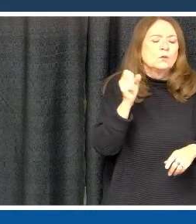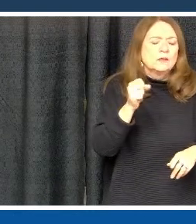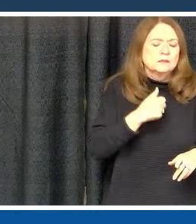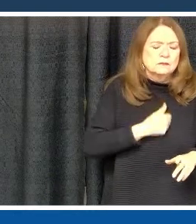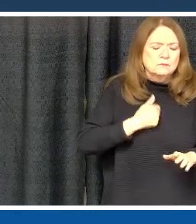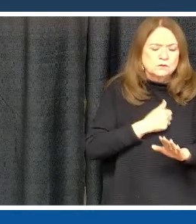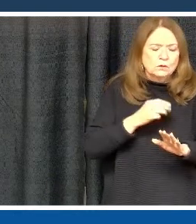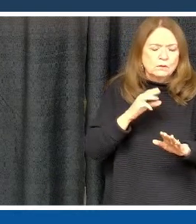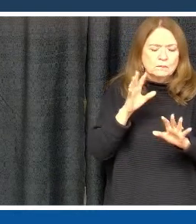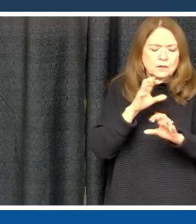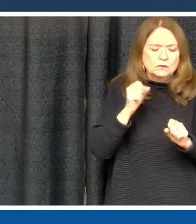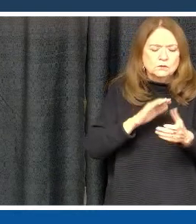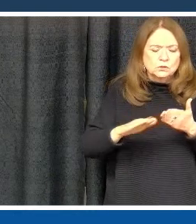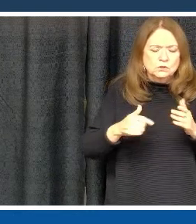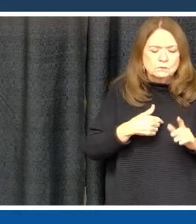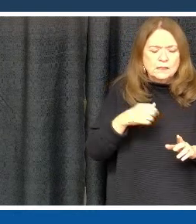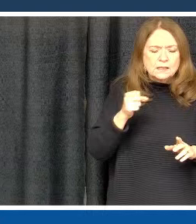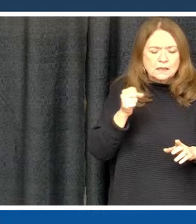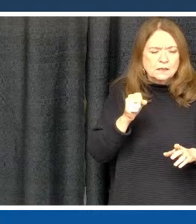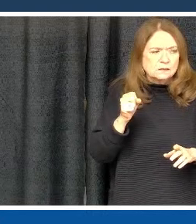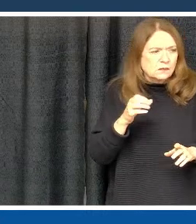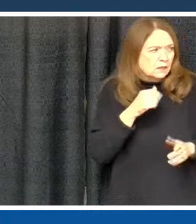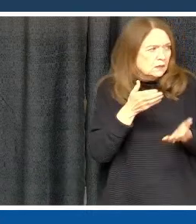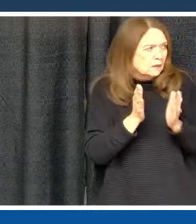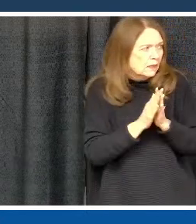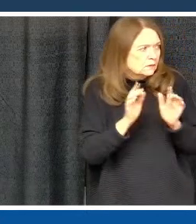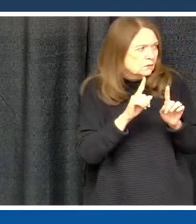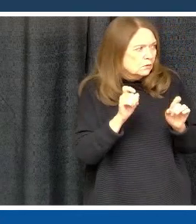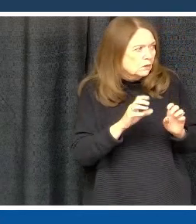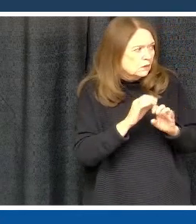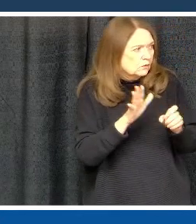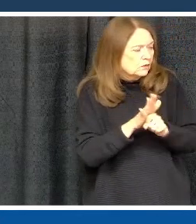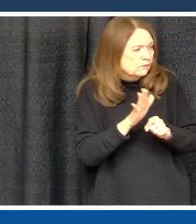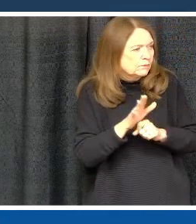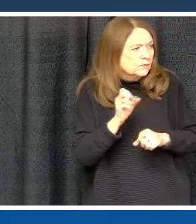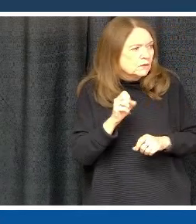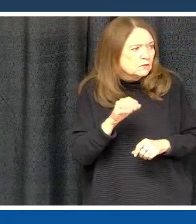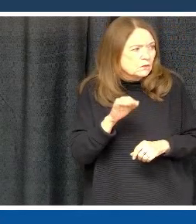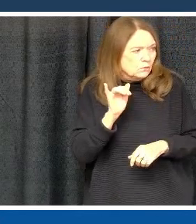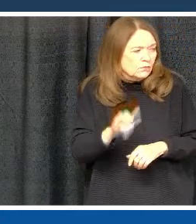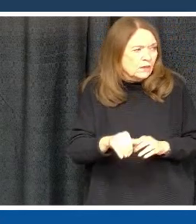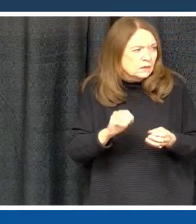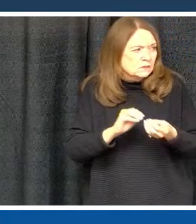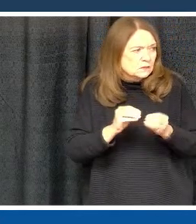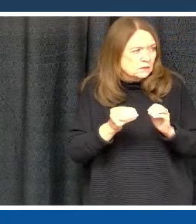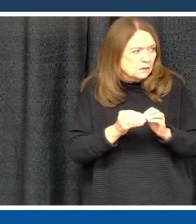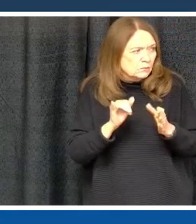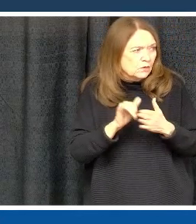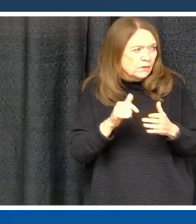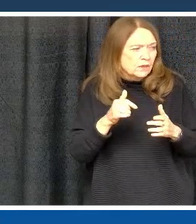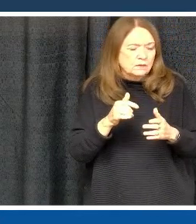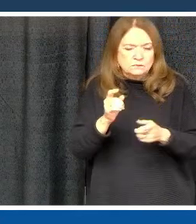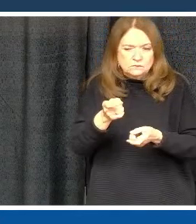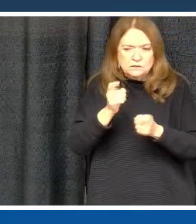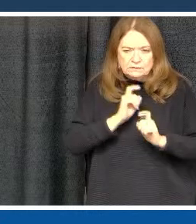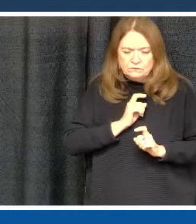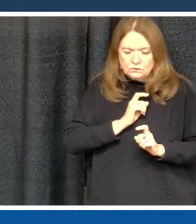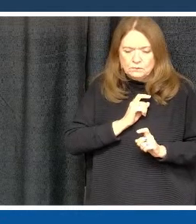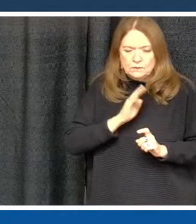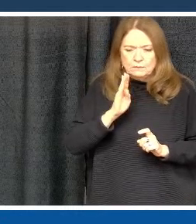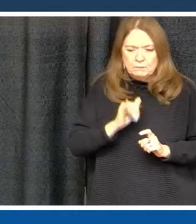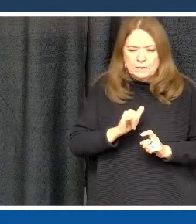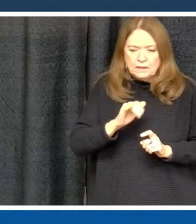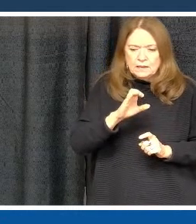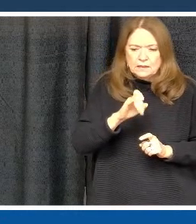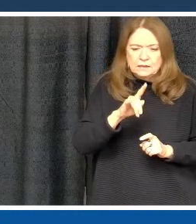Mayor. Excuse me. So that That's was the okay. I didn't number. ask the question clear enough. So that is the number that I was provided by the